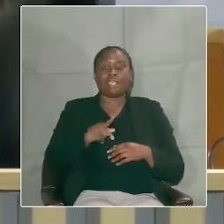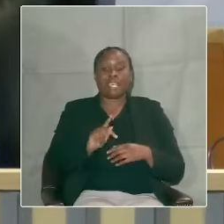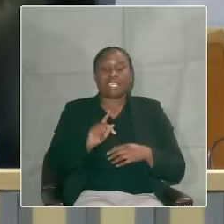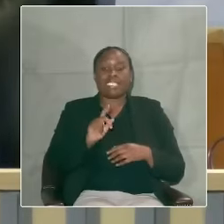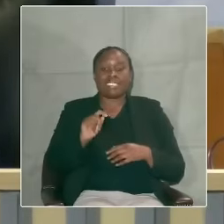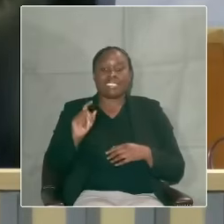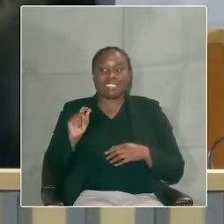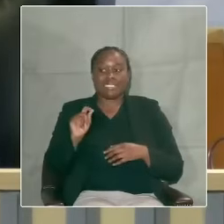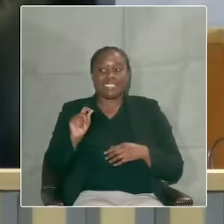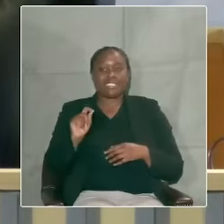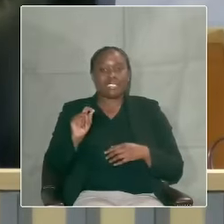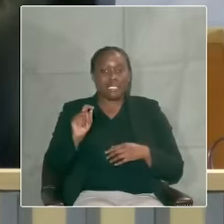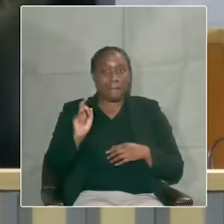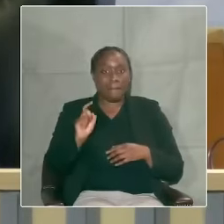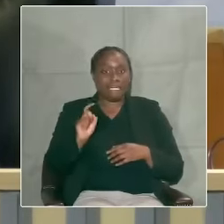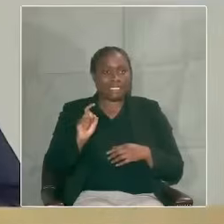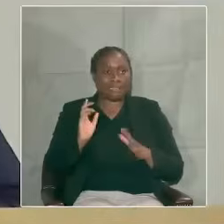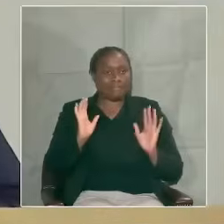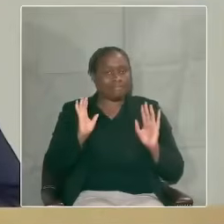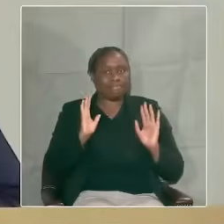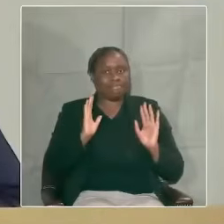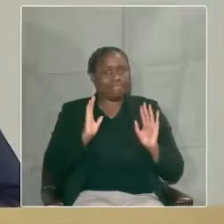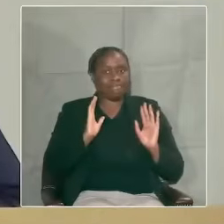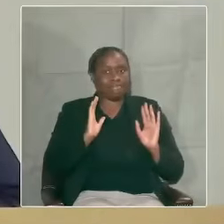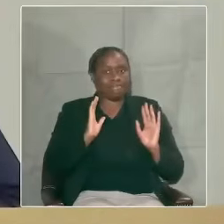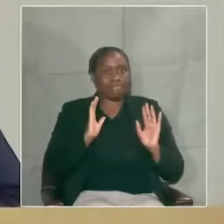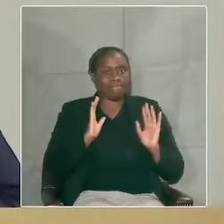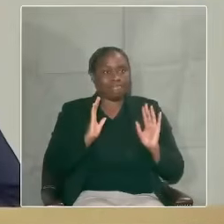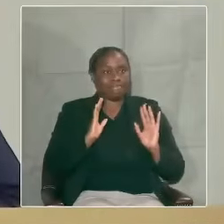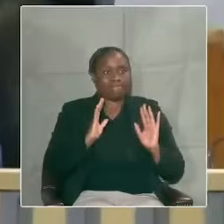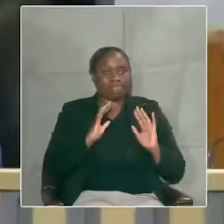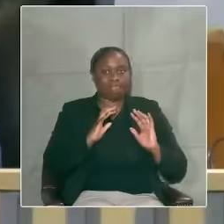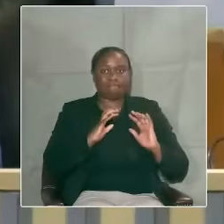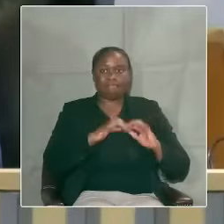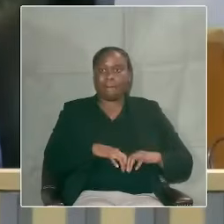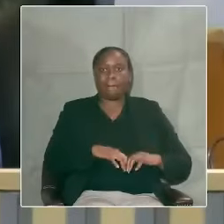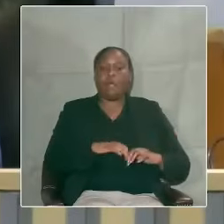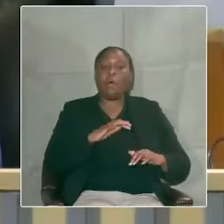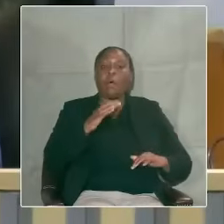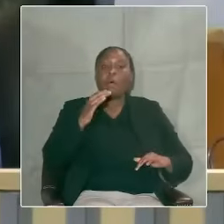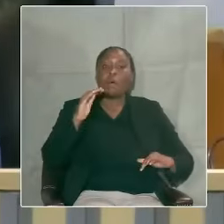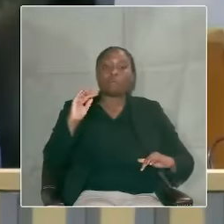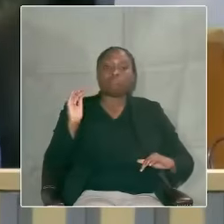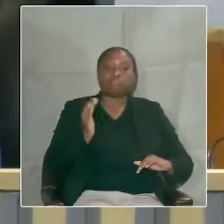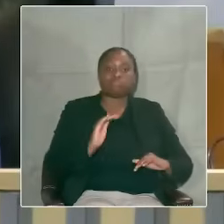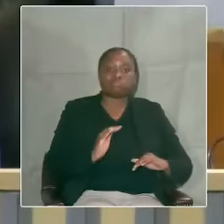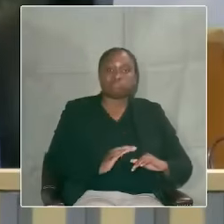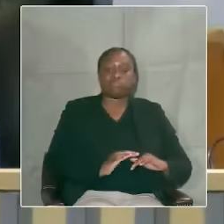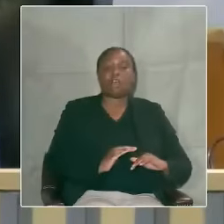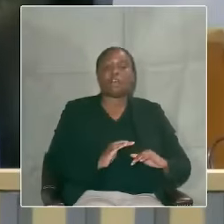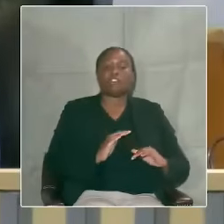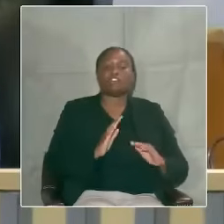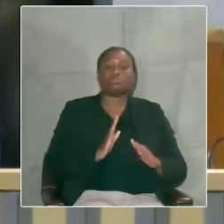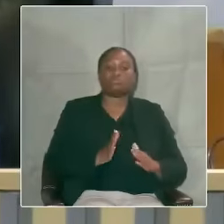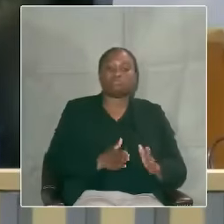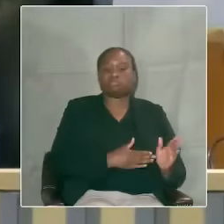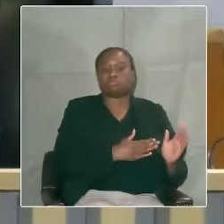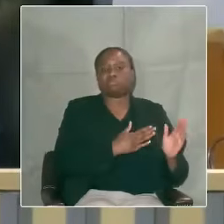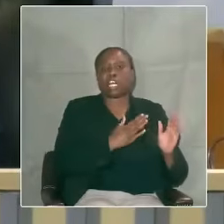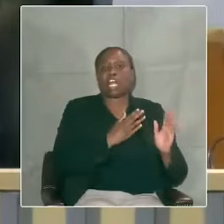PKTT must go. You say it must be wound down, but it must